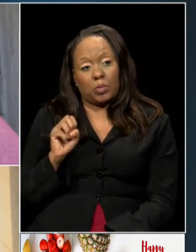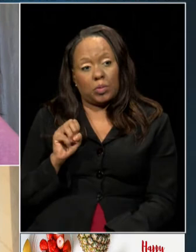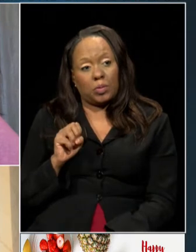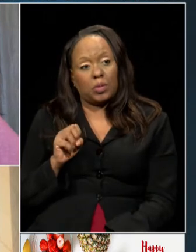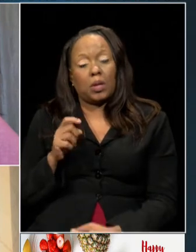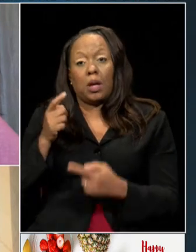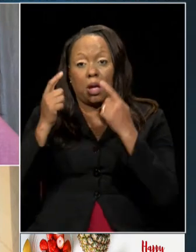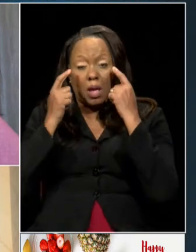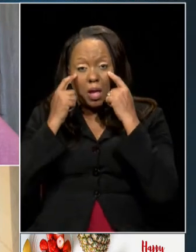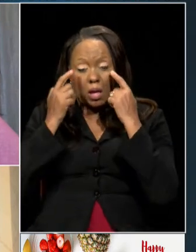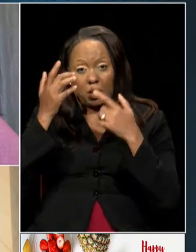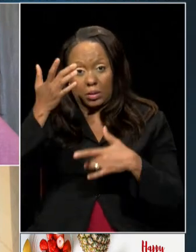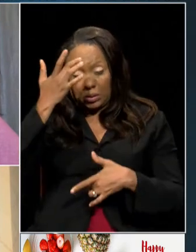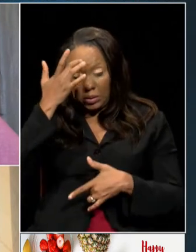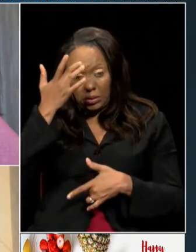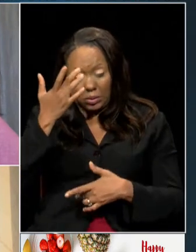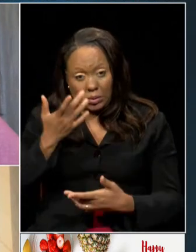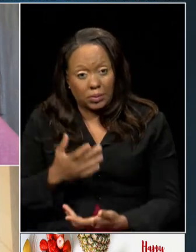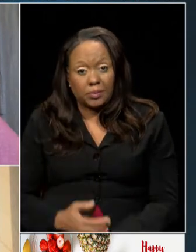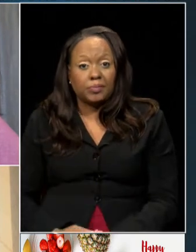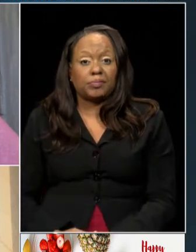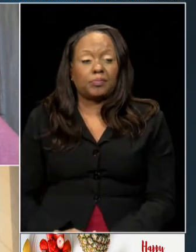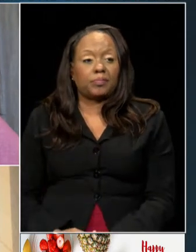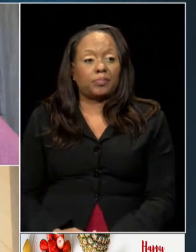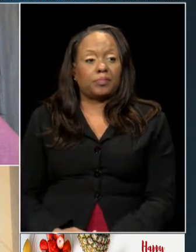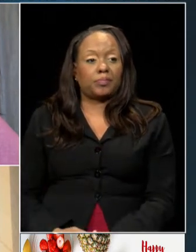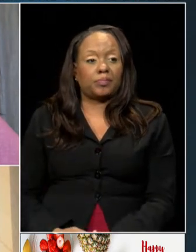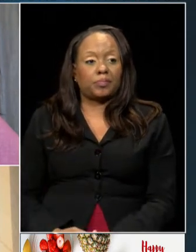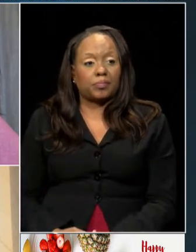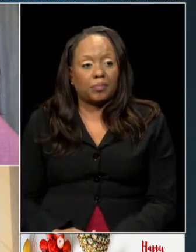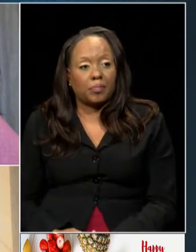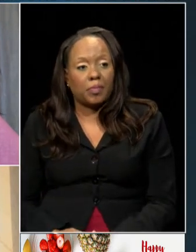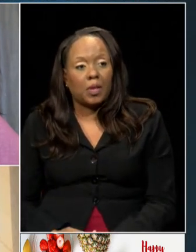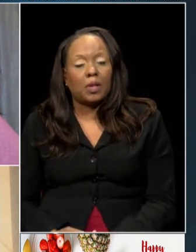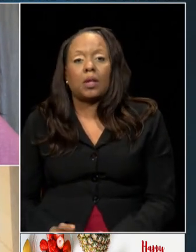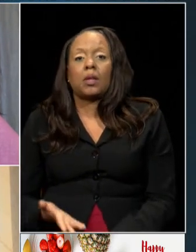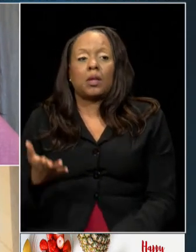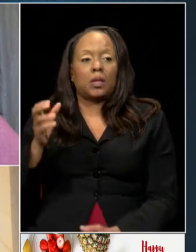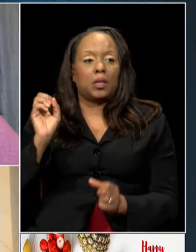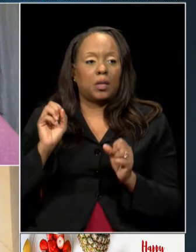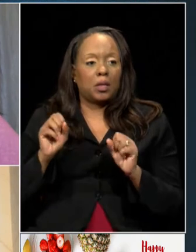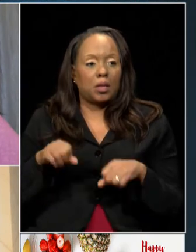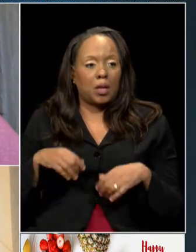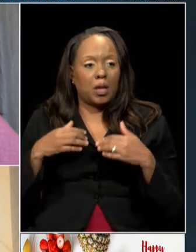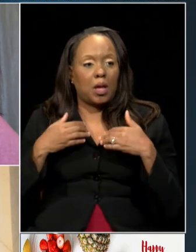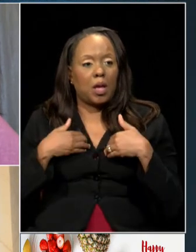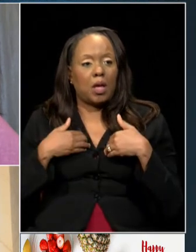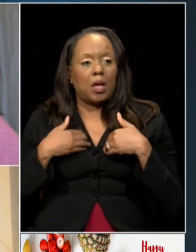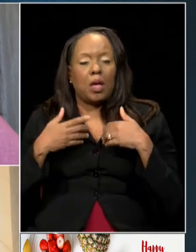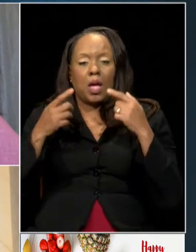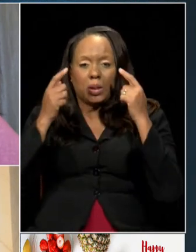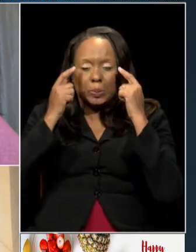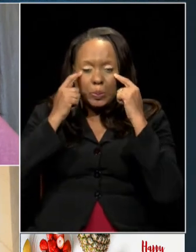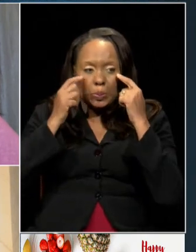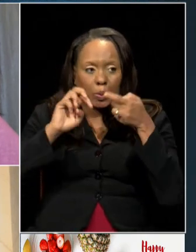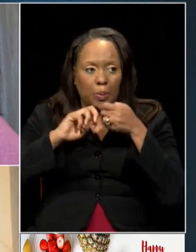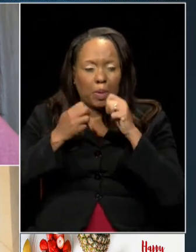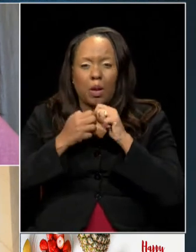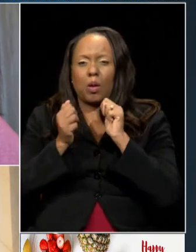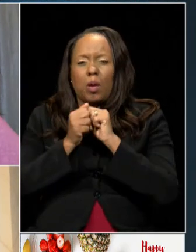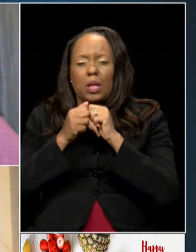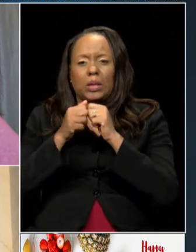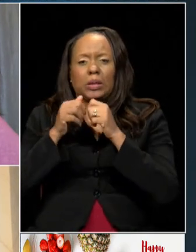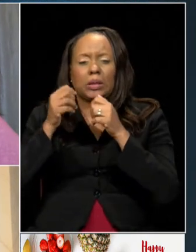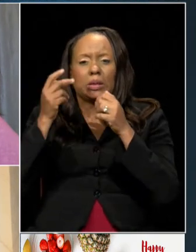disease. So, you know, if you have hypertension, you can get what we call hypertensive retinopathy, and that can lead to